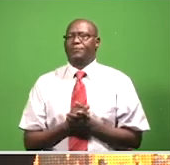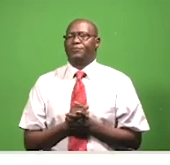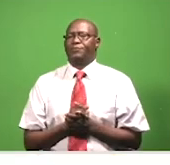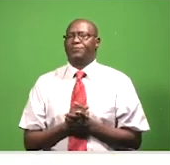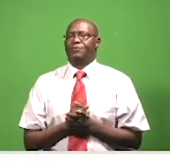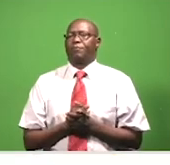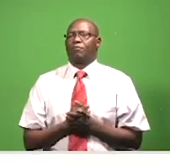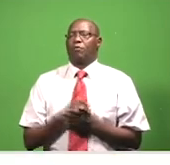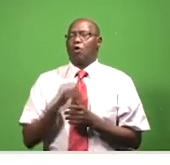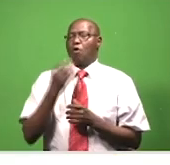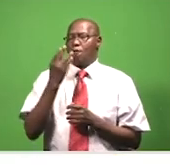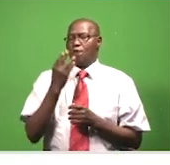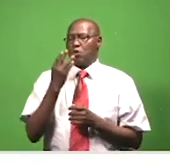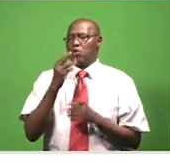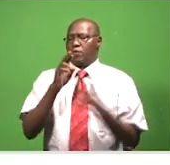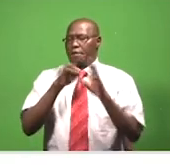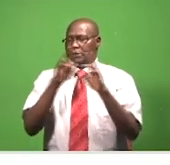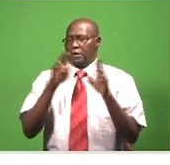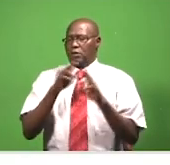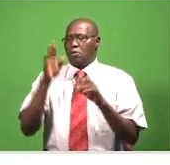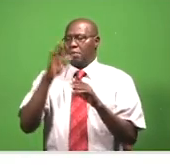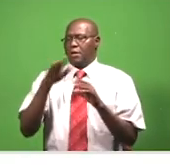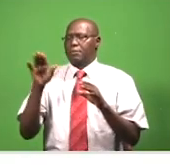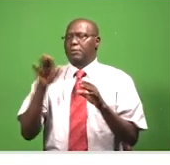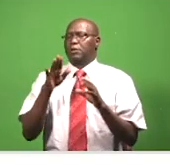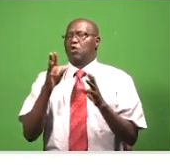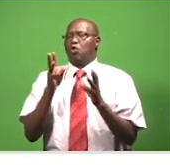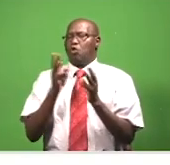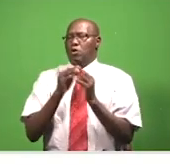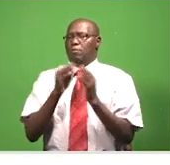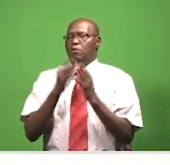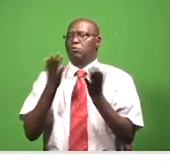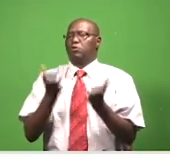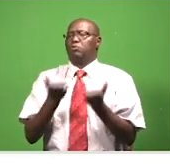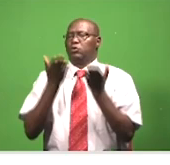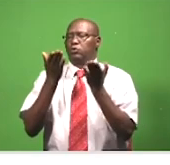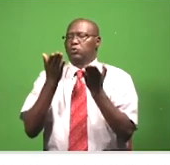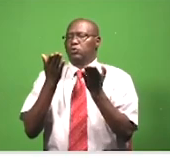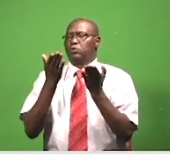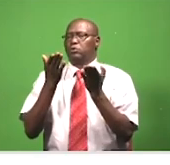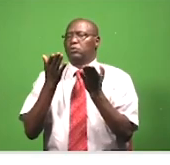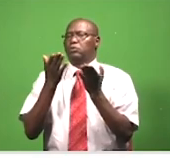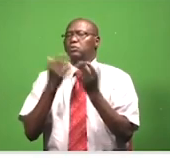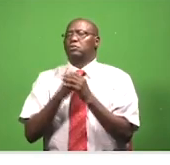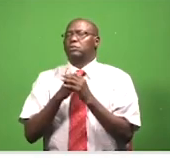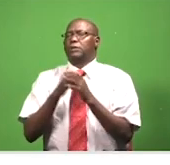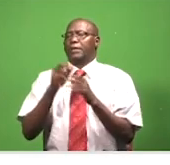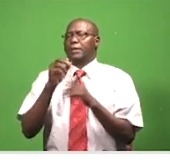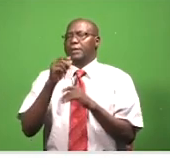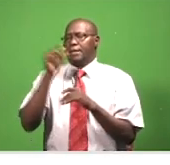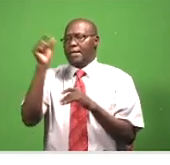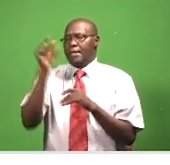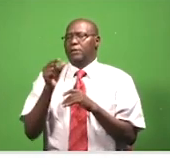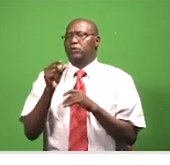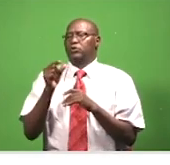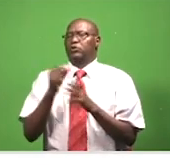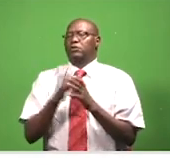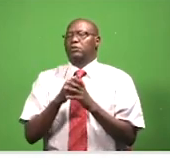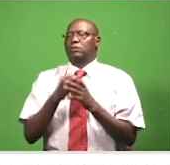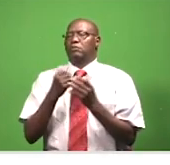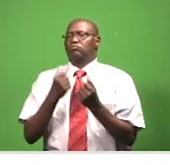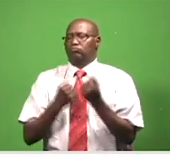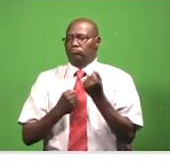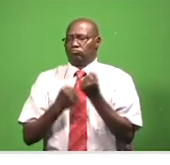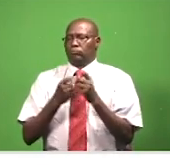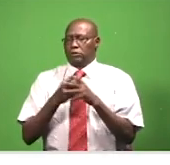Now, the fourth International Parliamentarians Conference on the Promotion of Freedom of Religion or Belief has kicked off today in Nairobi. The